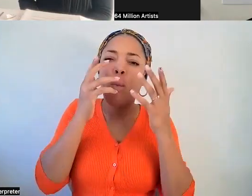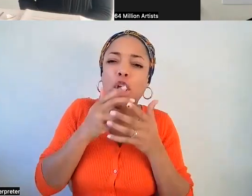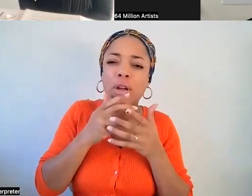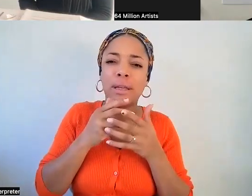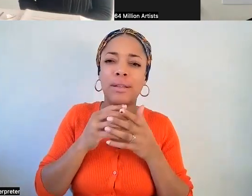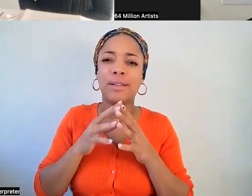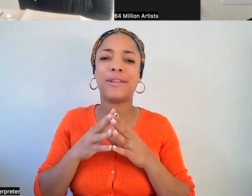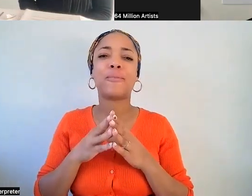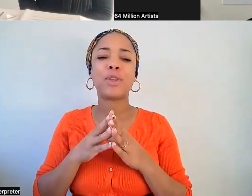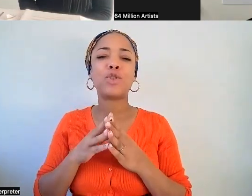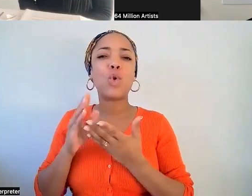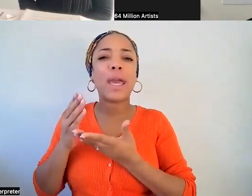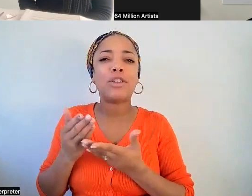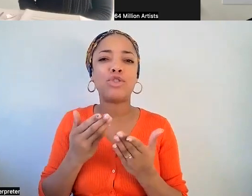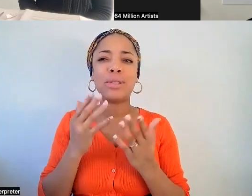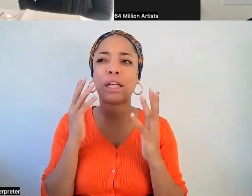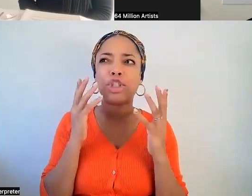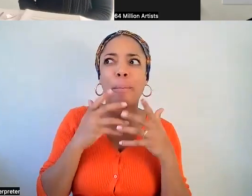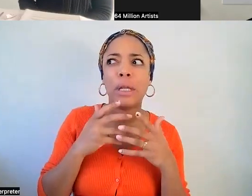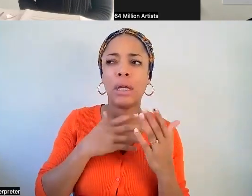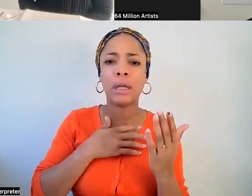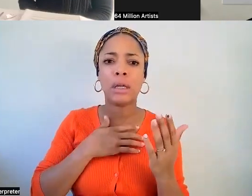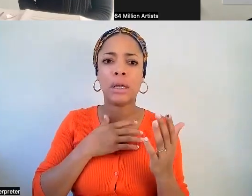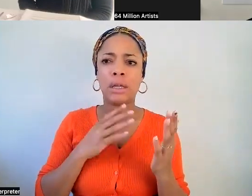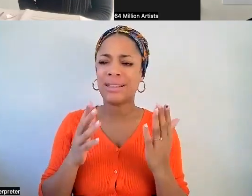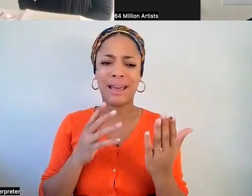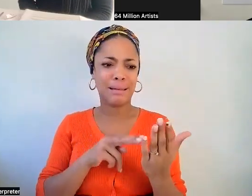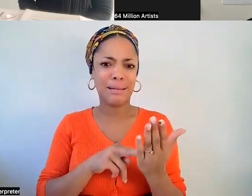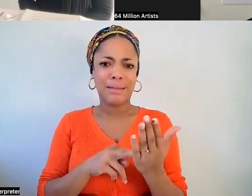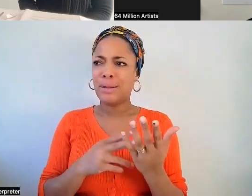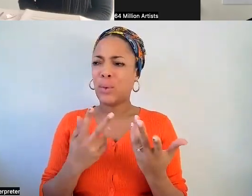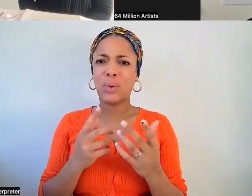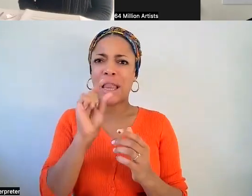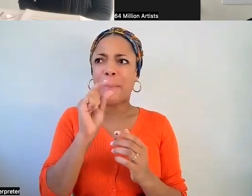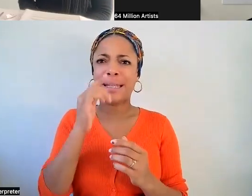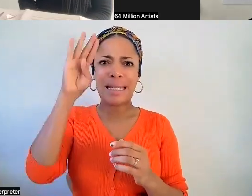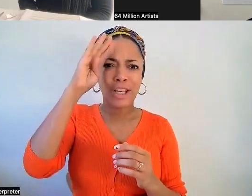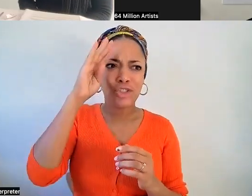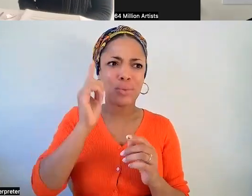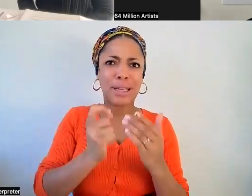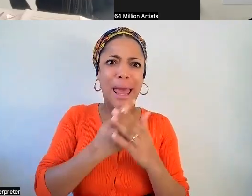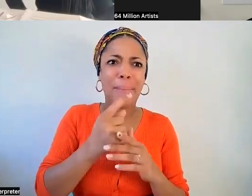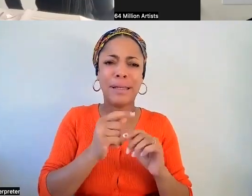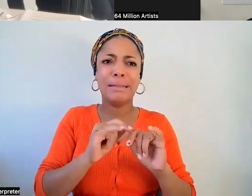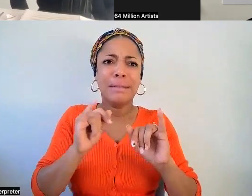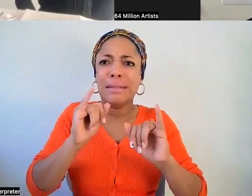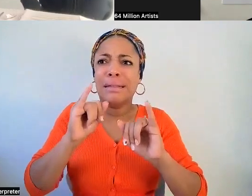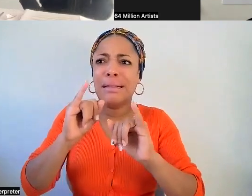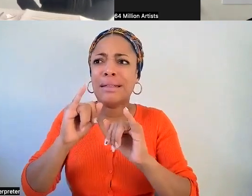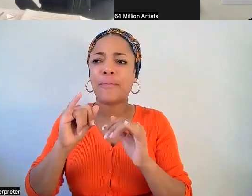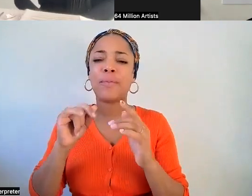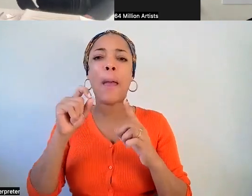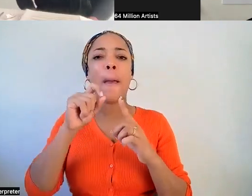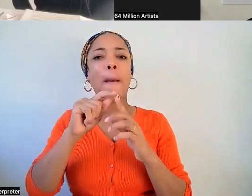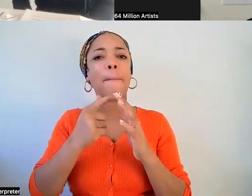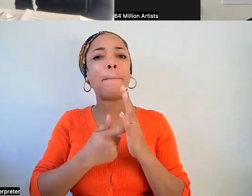introduce jeopardy, and some people call it peril, that means when it's really a bit dangerous, but Jeopardy or peril, great element to having stories. I love